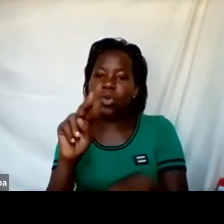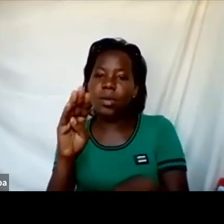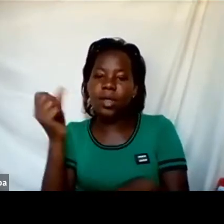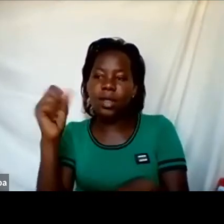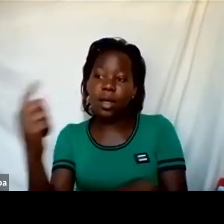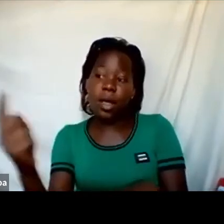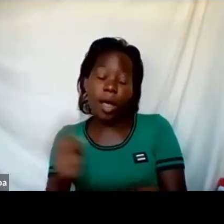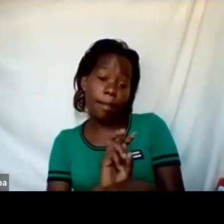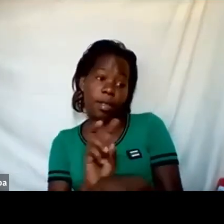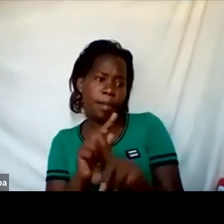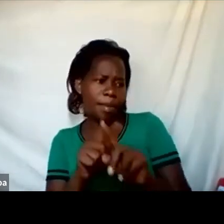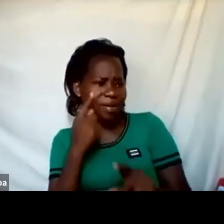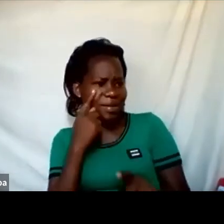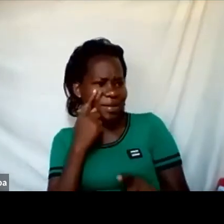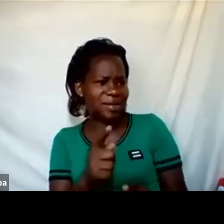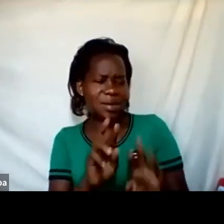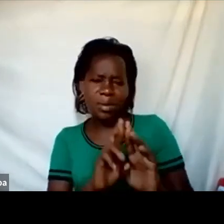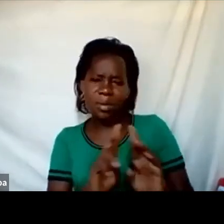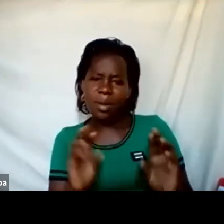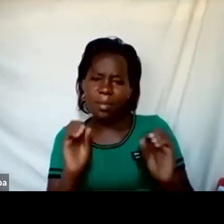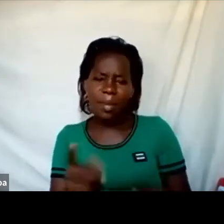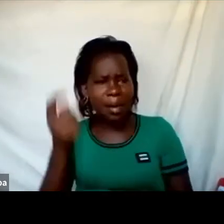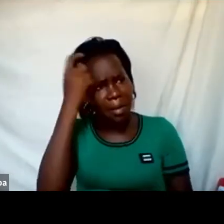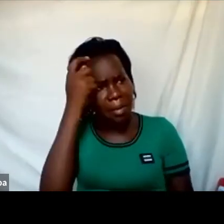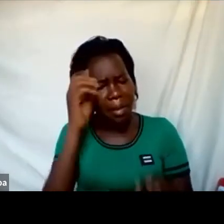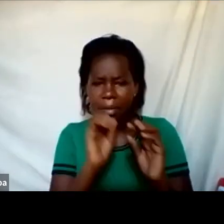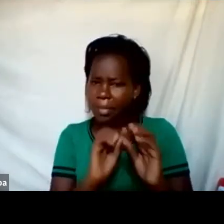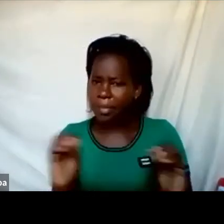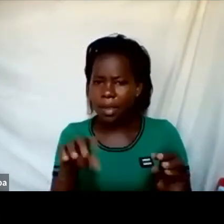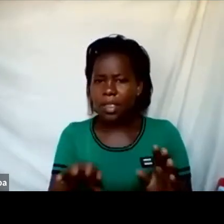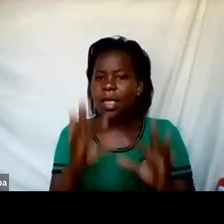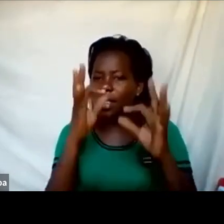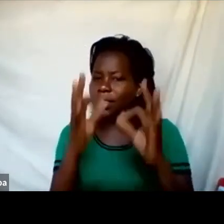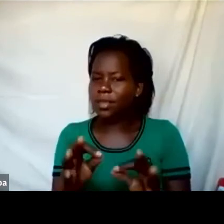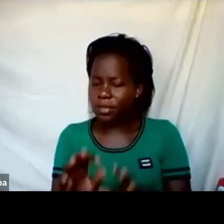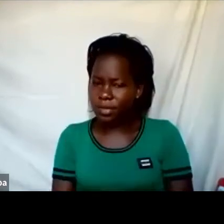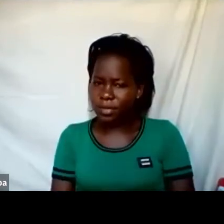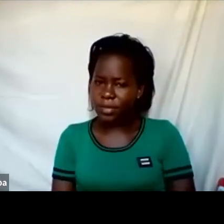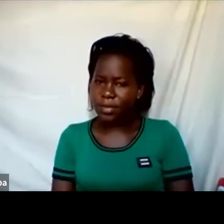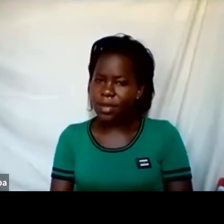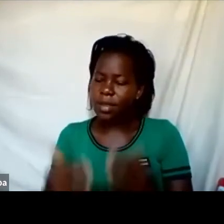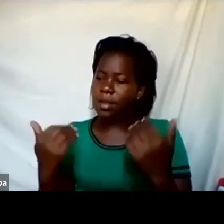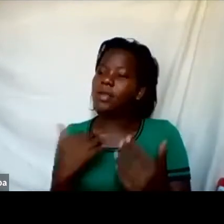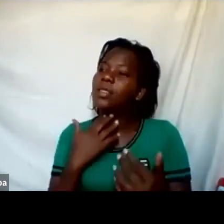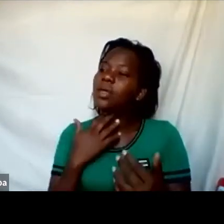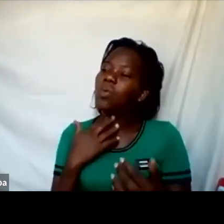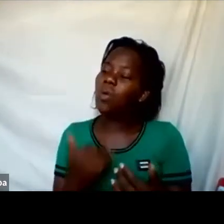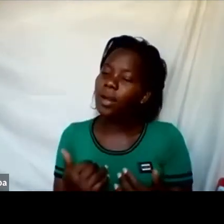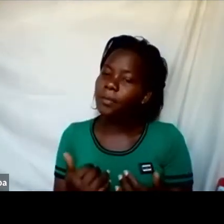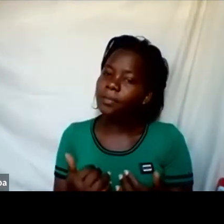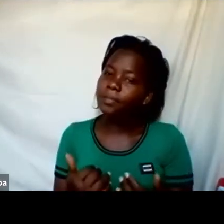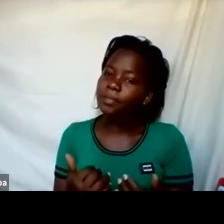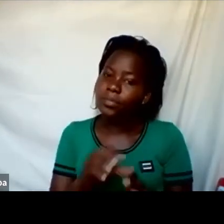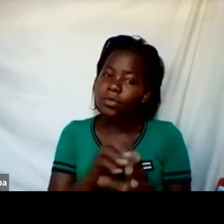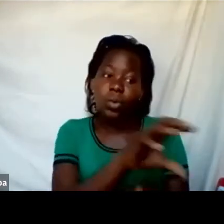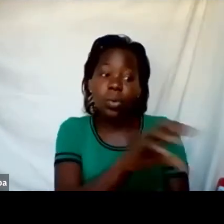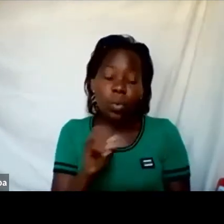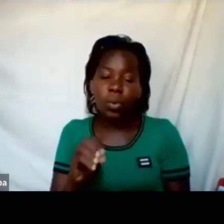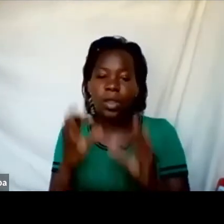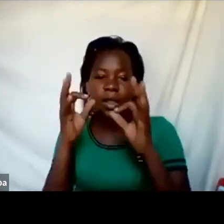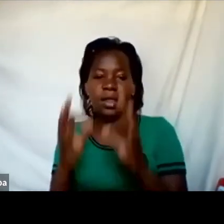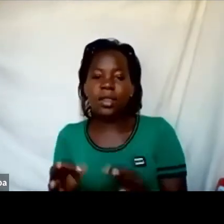they are not even knowledgeable about their own product. Okay? And then they want to take out the product. So for me, the starting